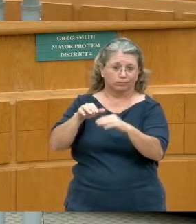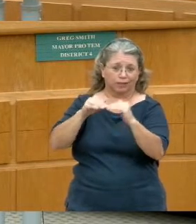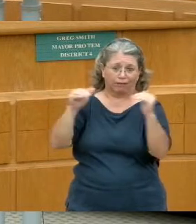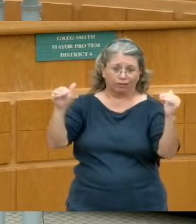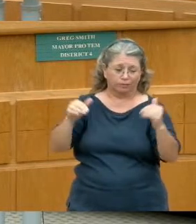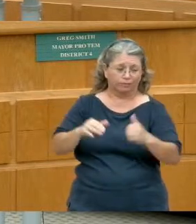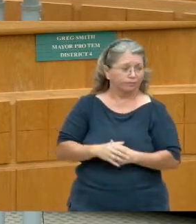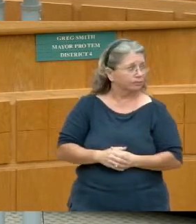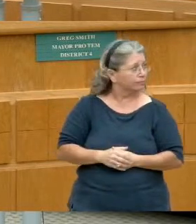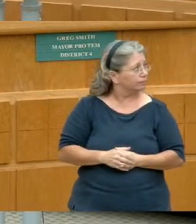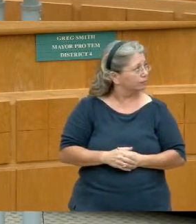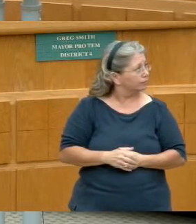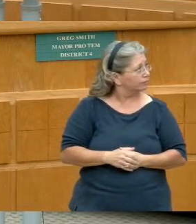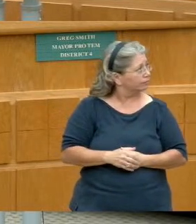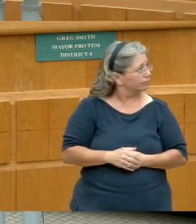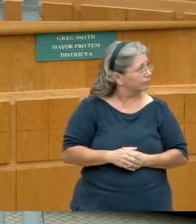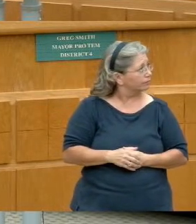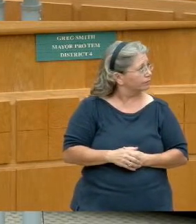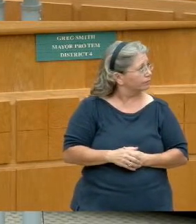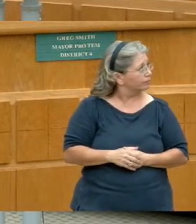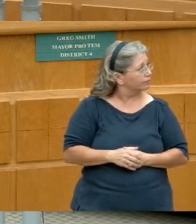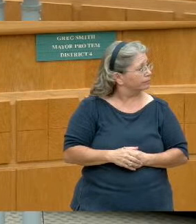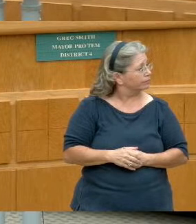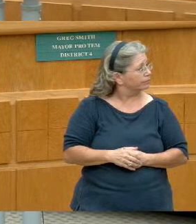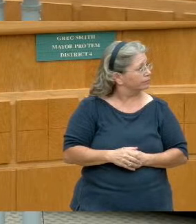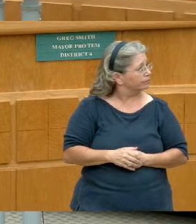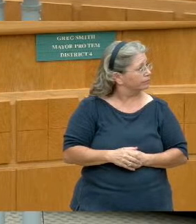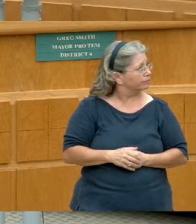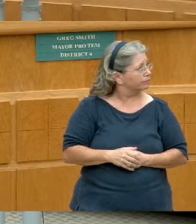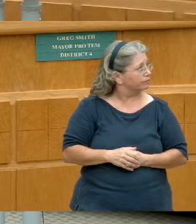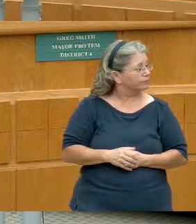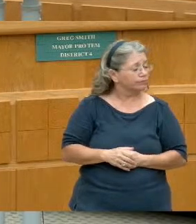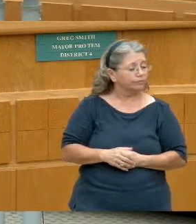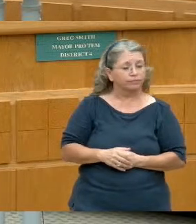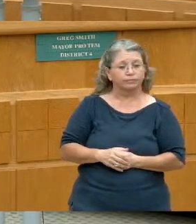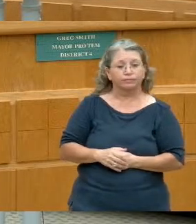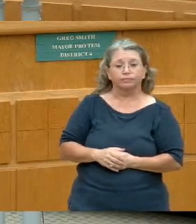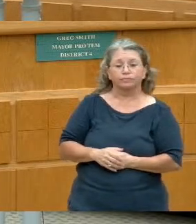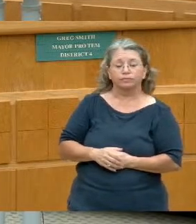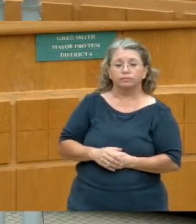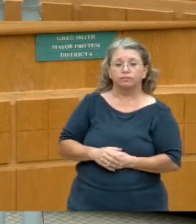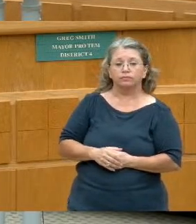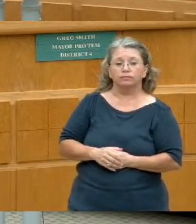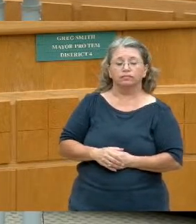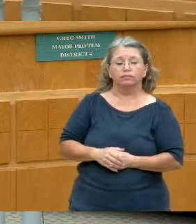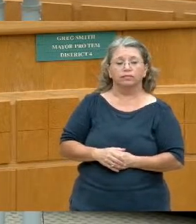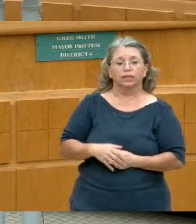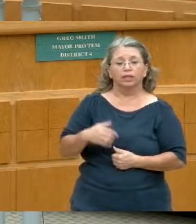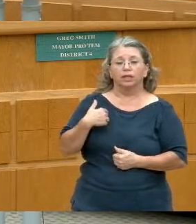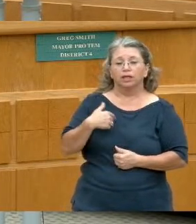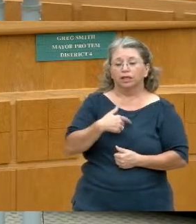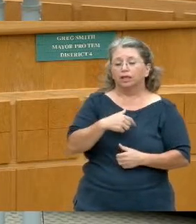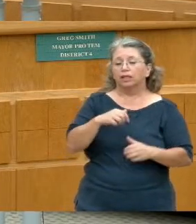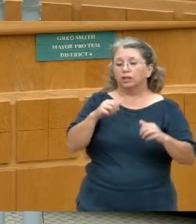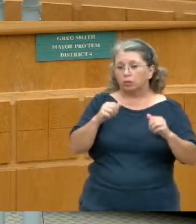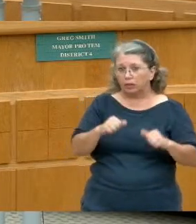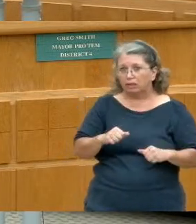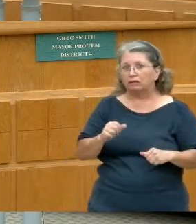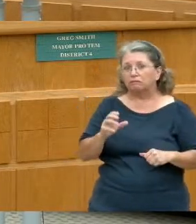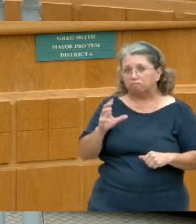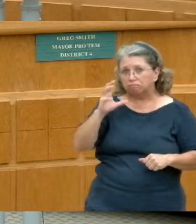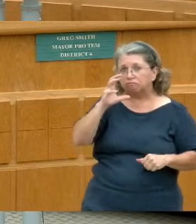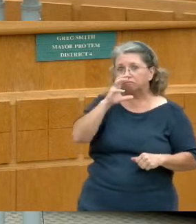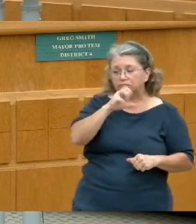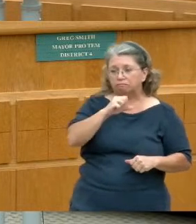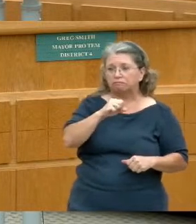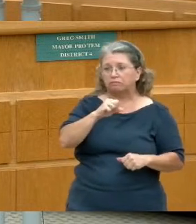Yeah, and there's Memorial Day right there. We can also infer, okay, there was a lot of people here. They're coming to our beaches. I noticed